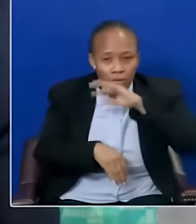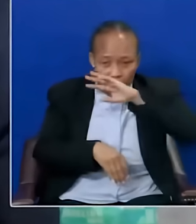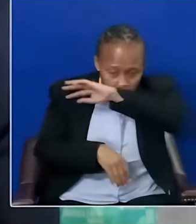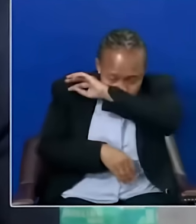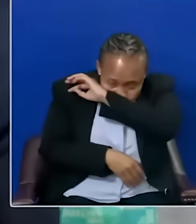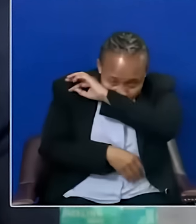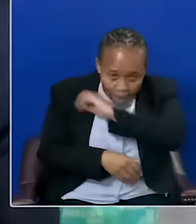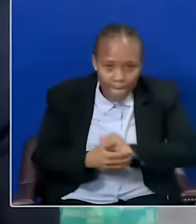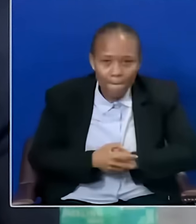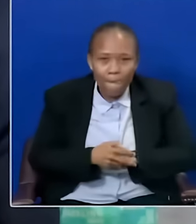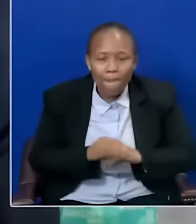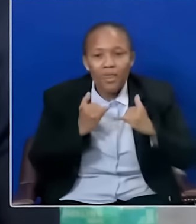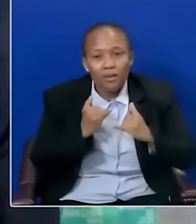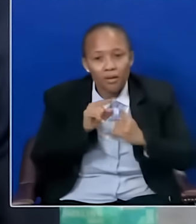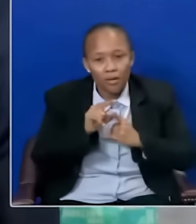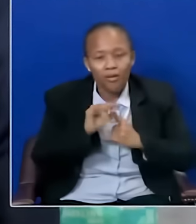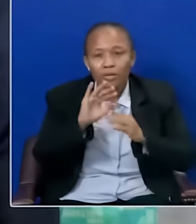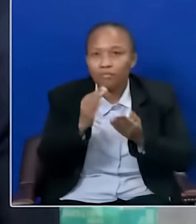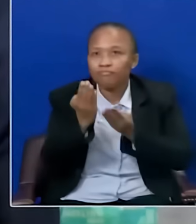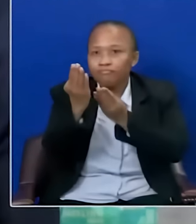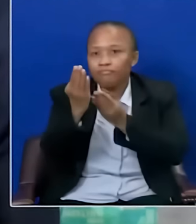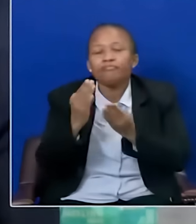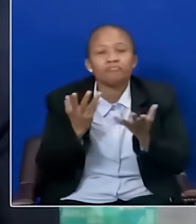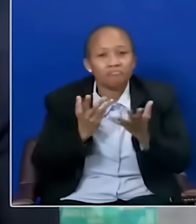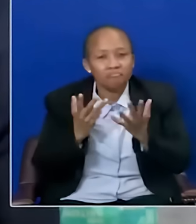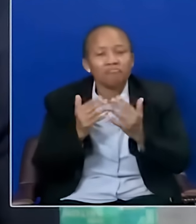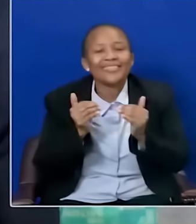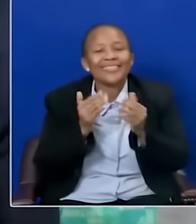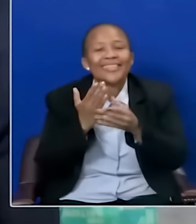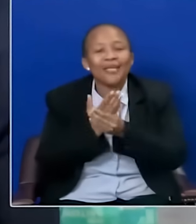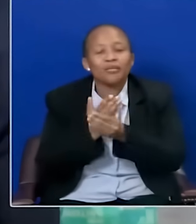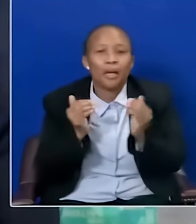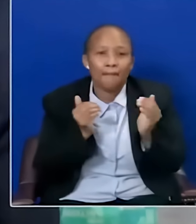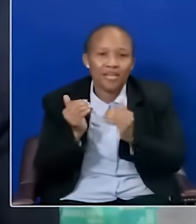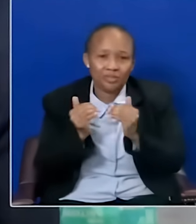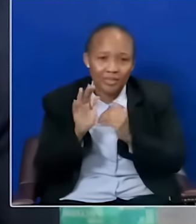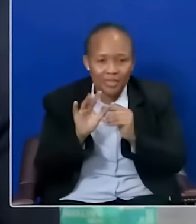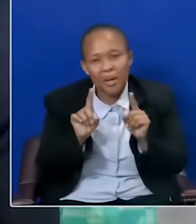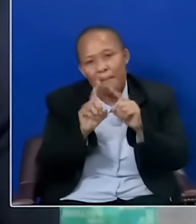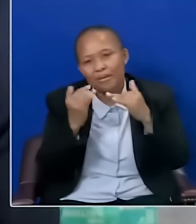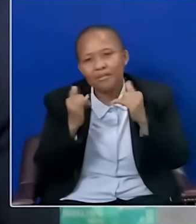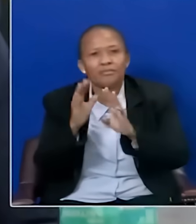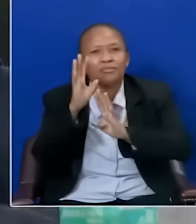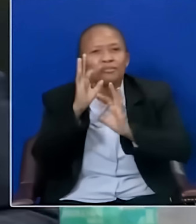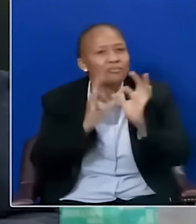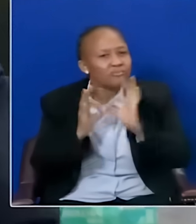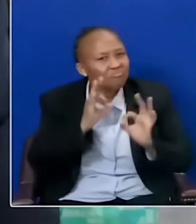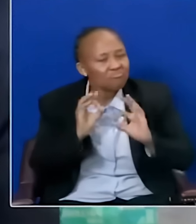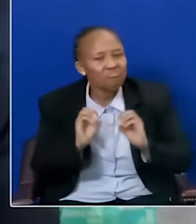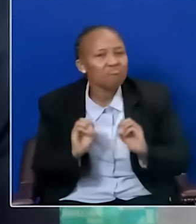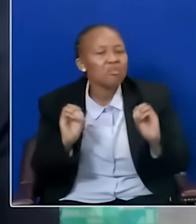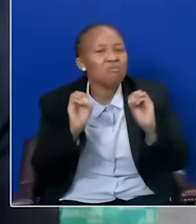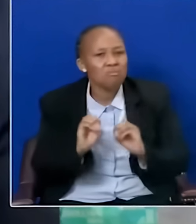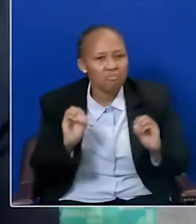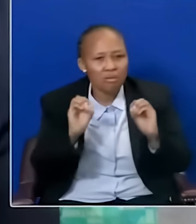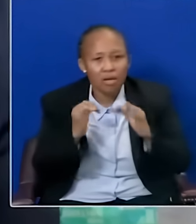case management. But because there was no explanation, case management saw it as like all the other cases that